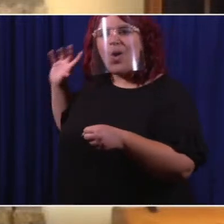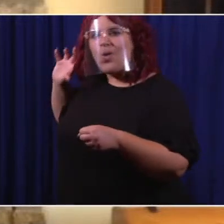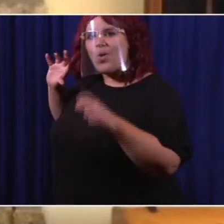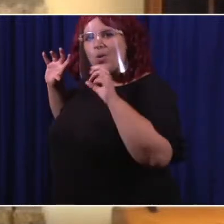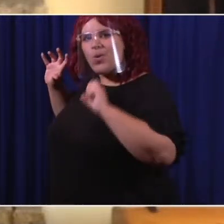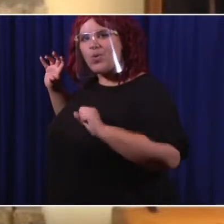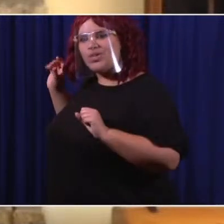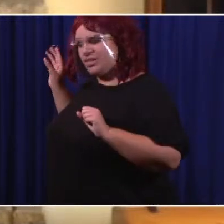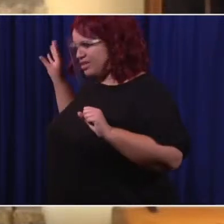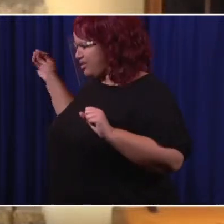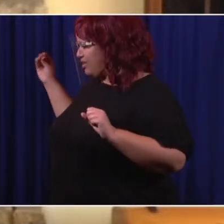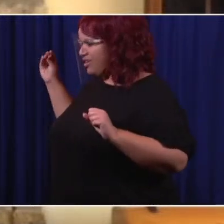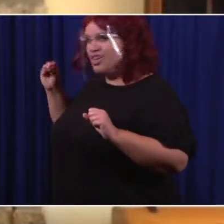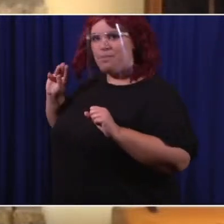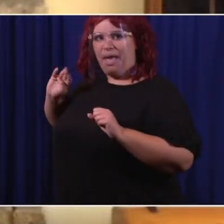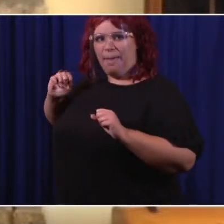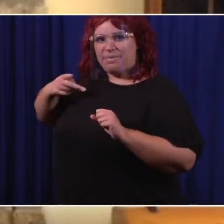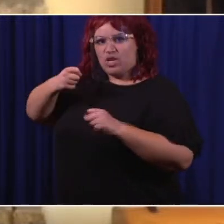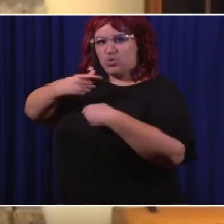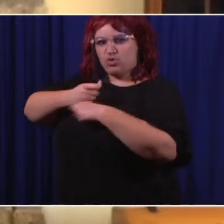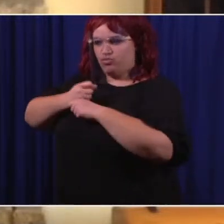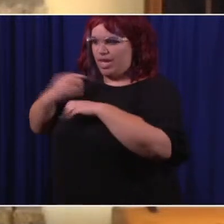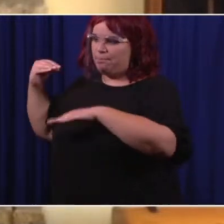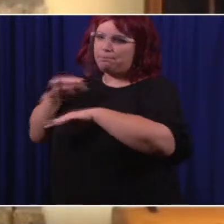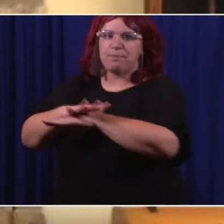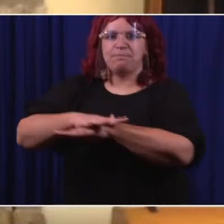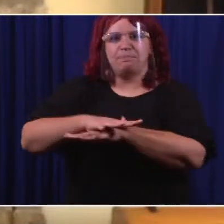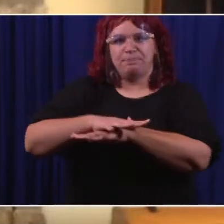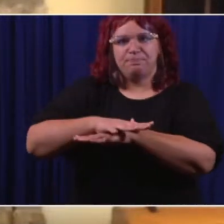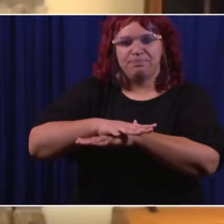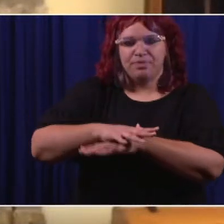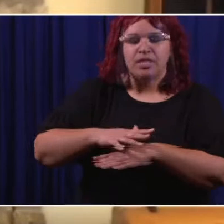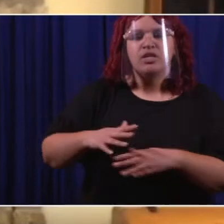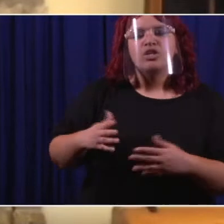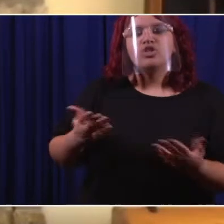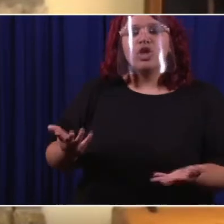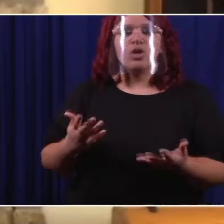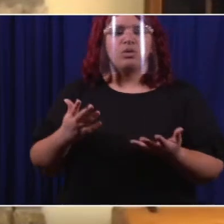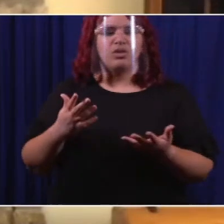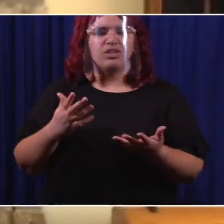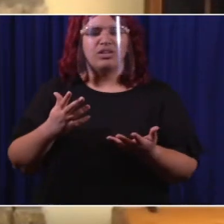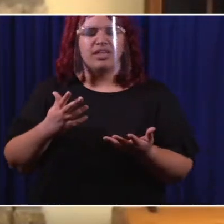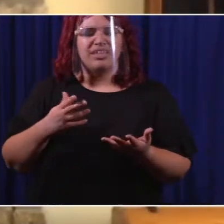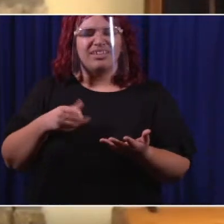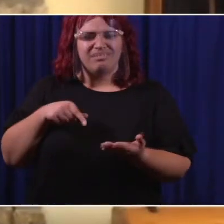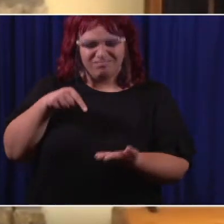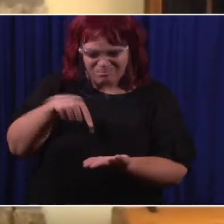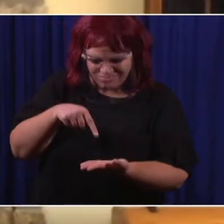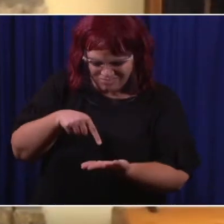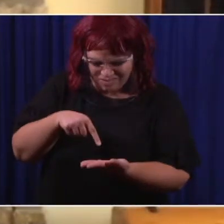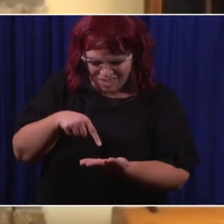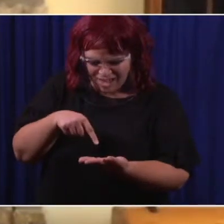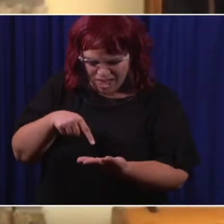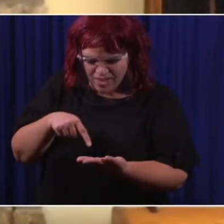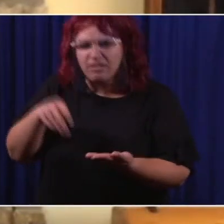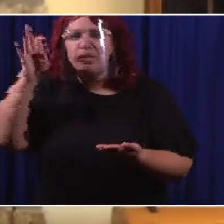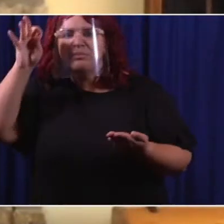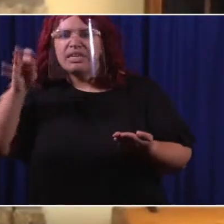or in person. I guess how much should schools be looking at that color-coded map to make their decisions?